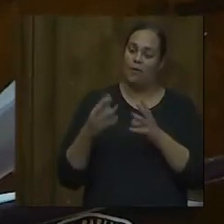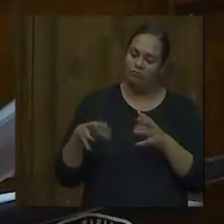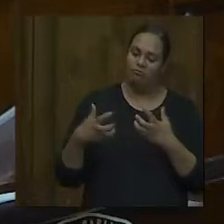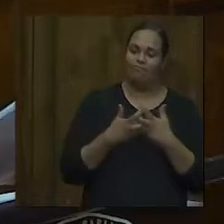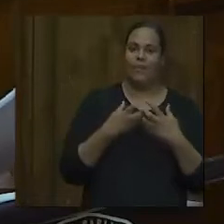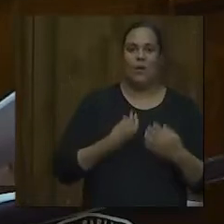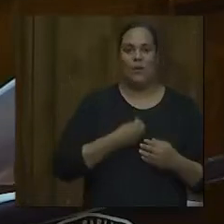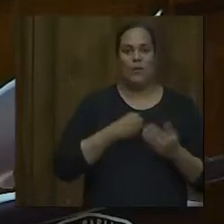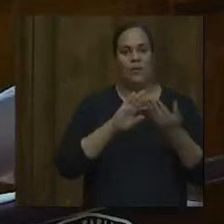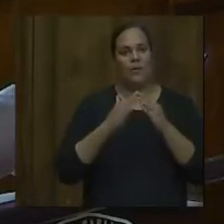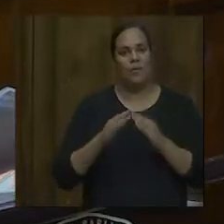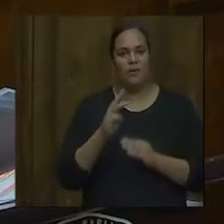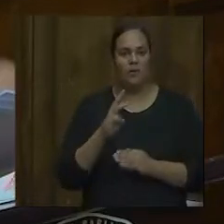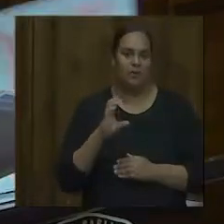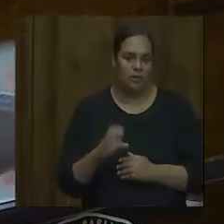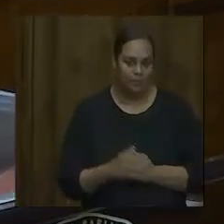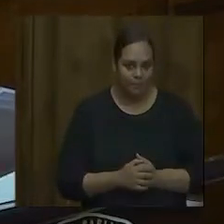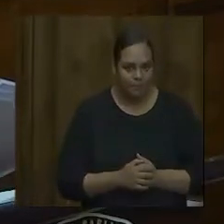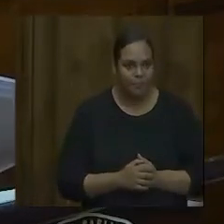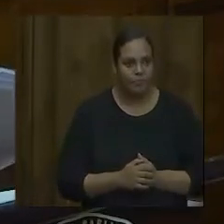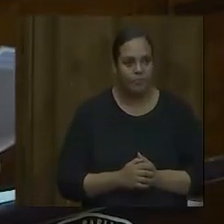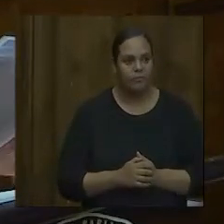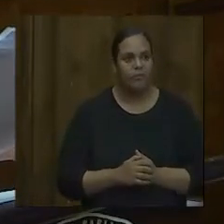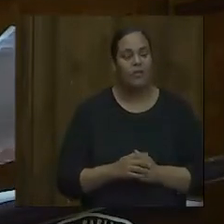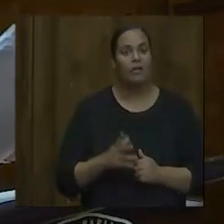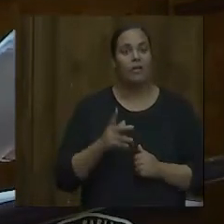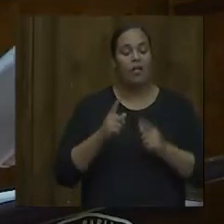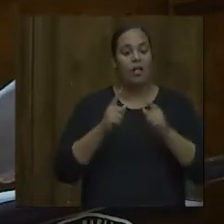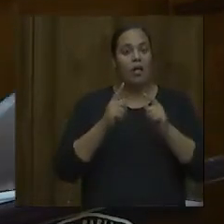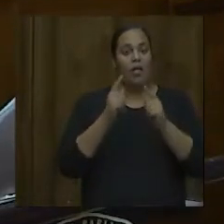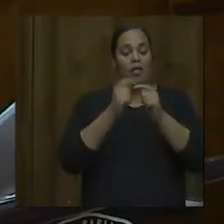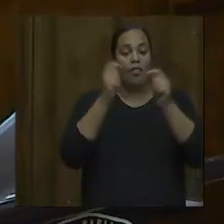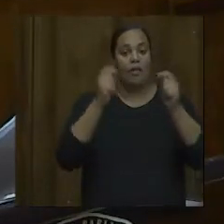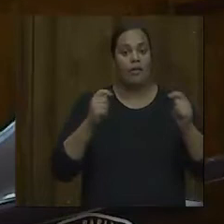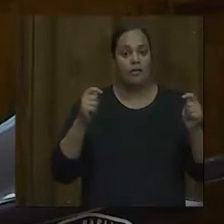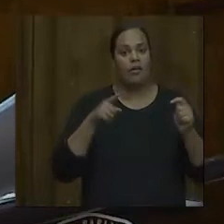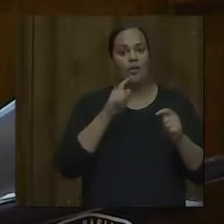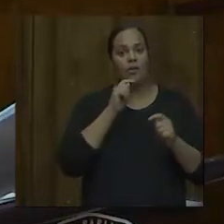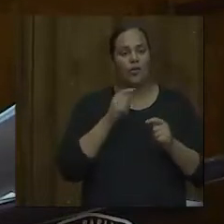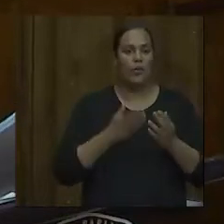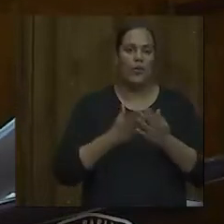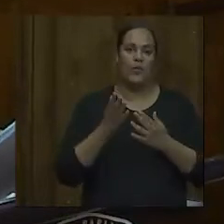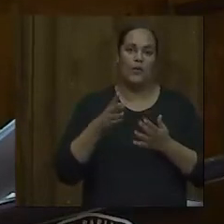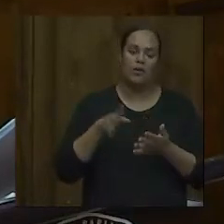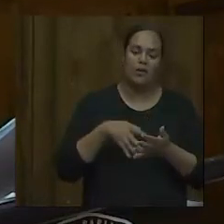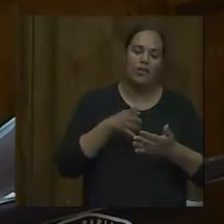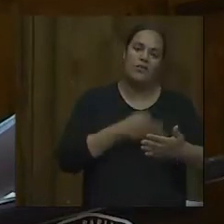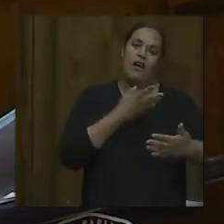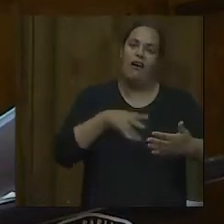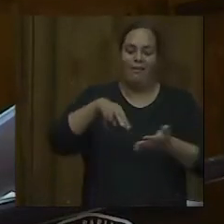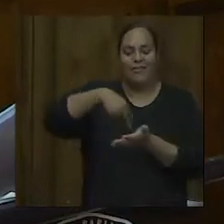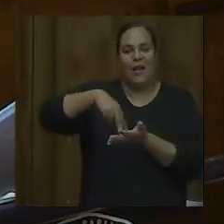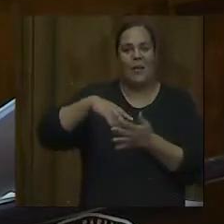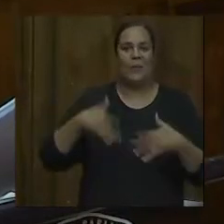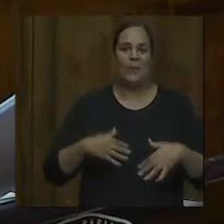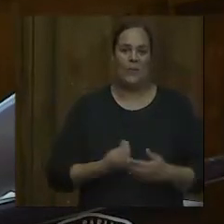and communities within the Western Cape. The Baxter Theatre Centre was bursting with song, dance and the exuberance of youth